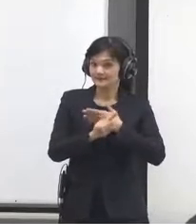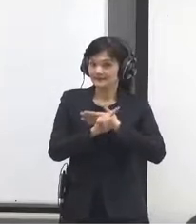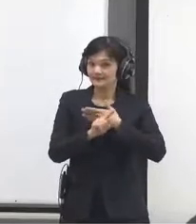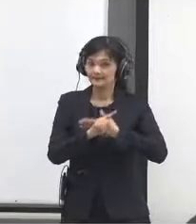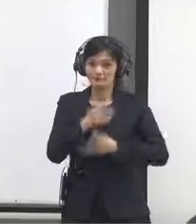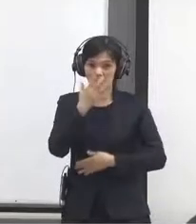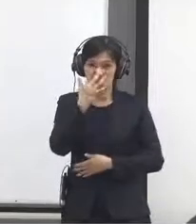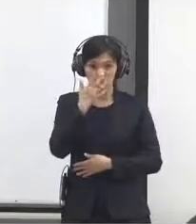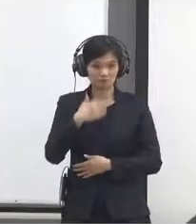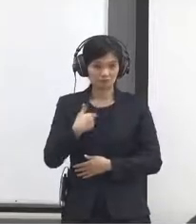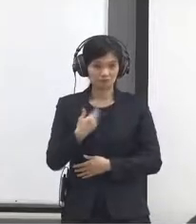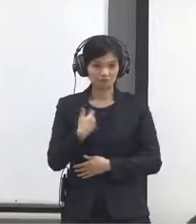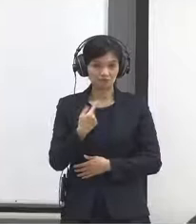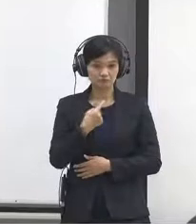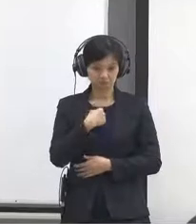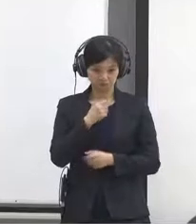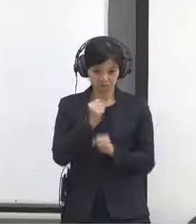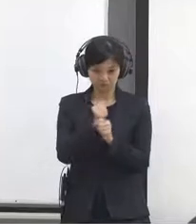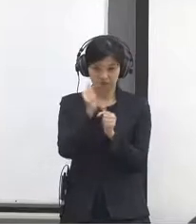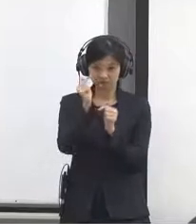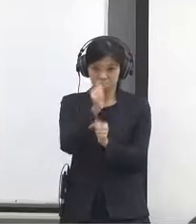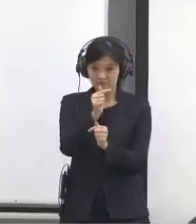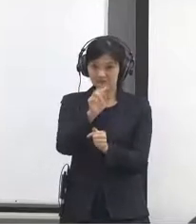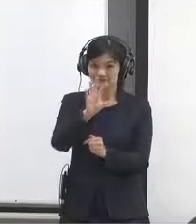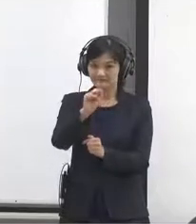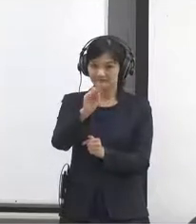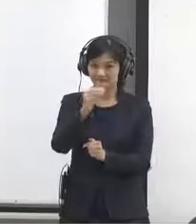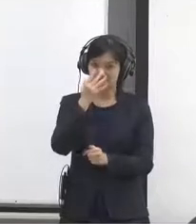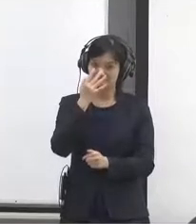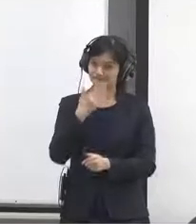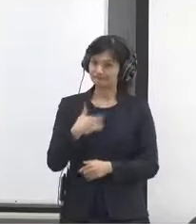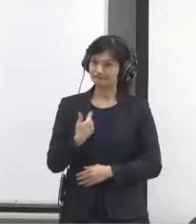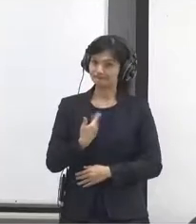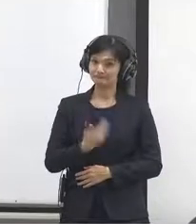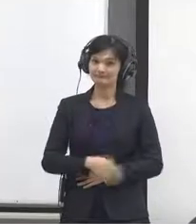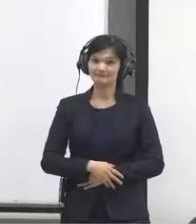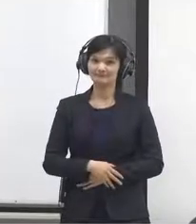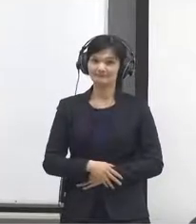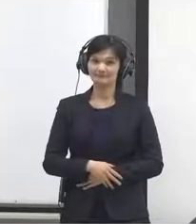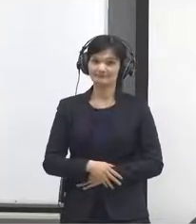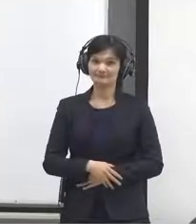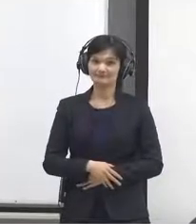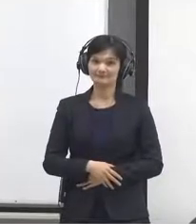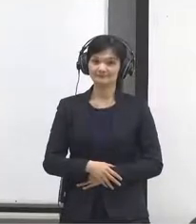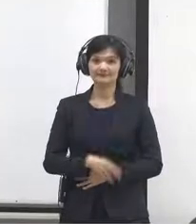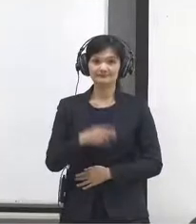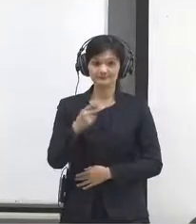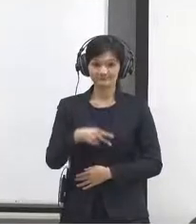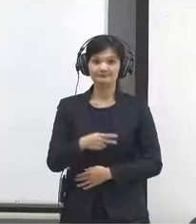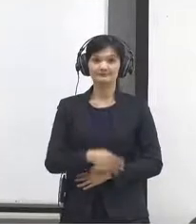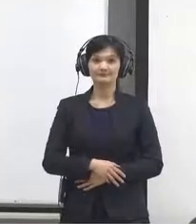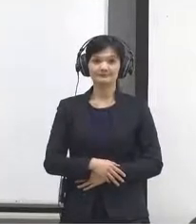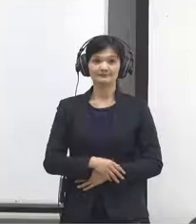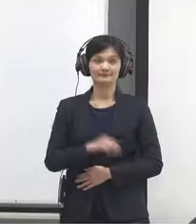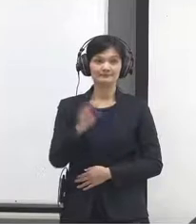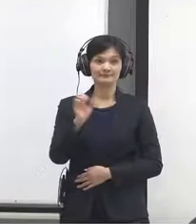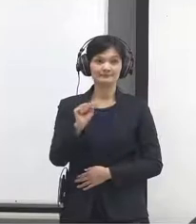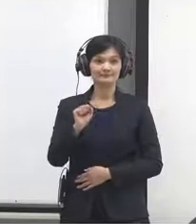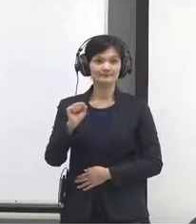I'm do it right or wrong. And also, the engineer SL and I,